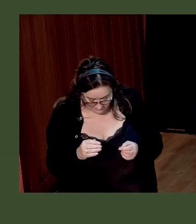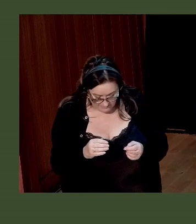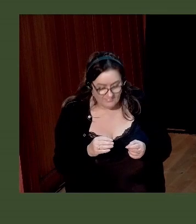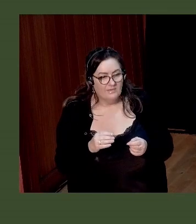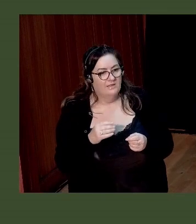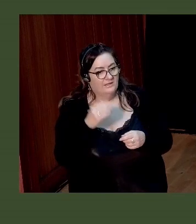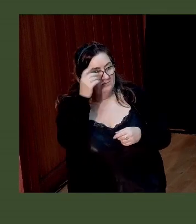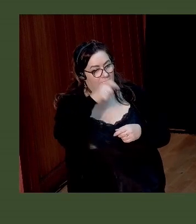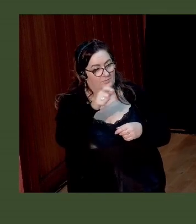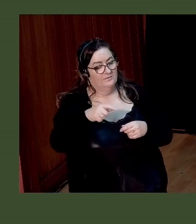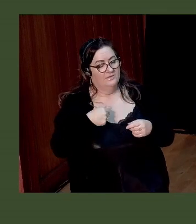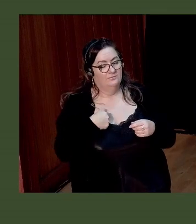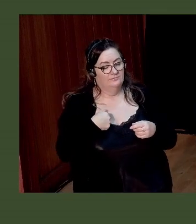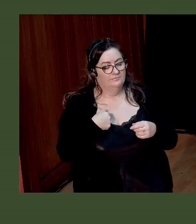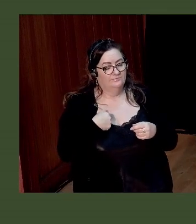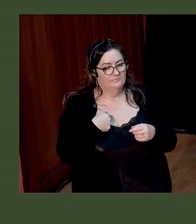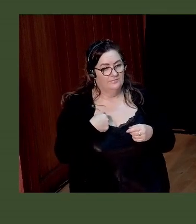pupil in Ireland, and